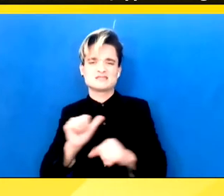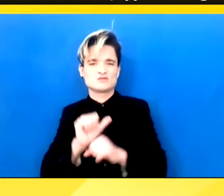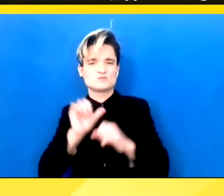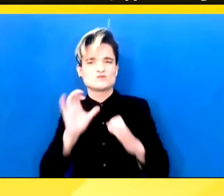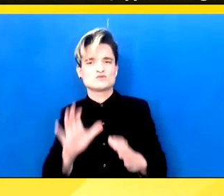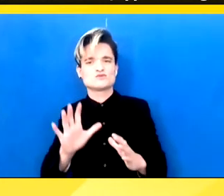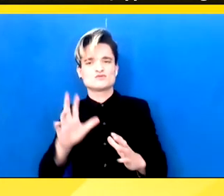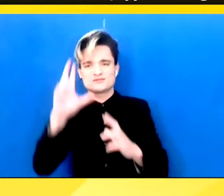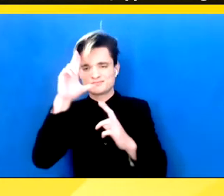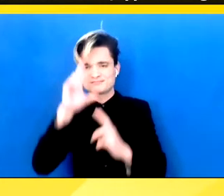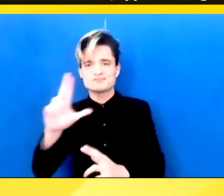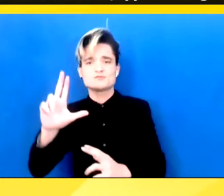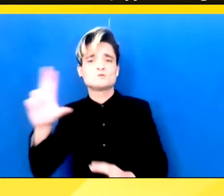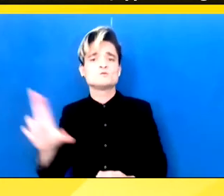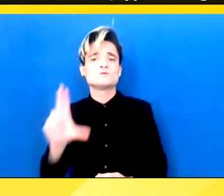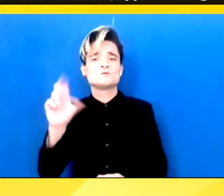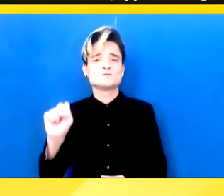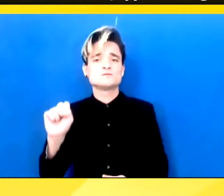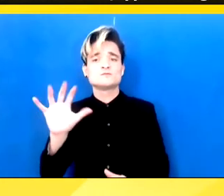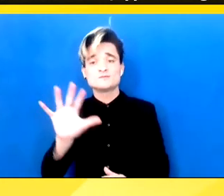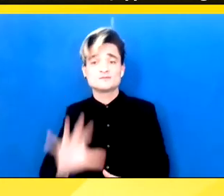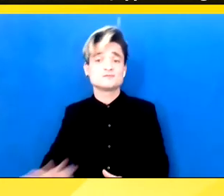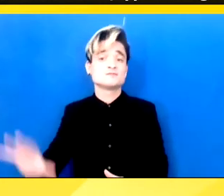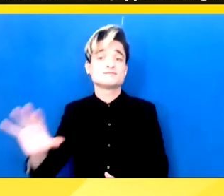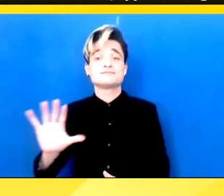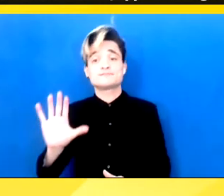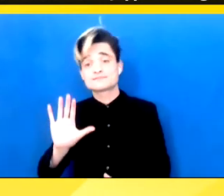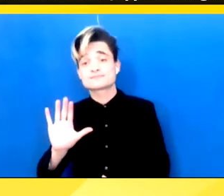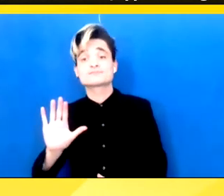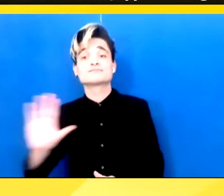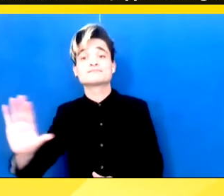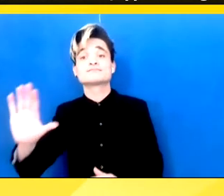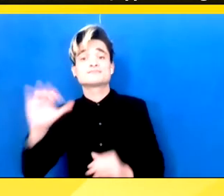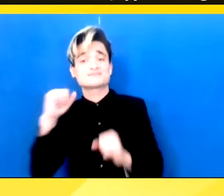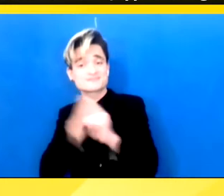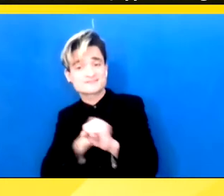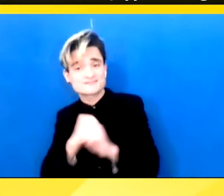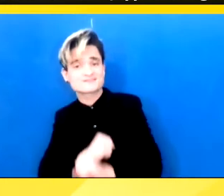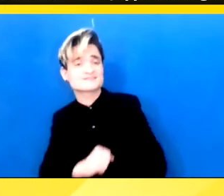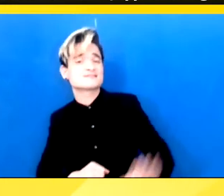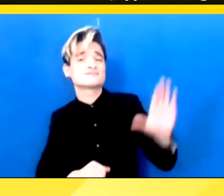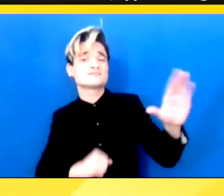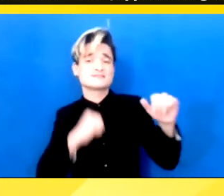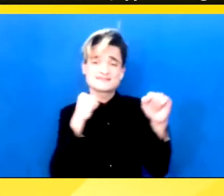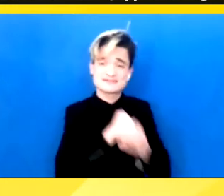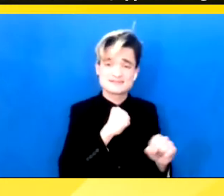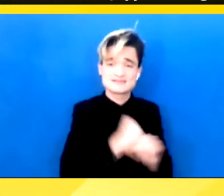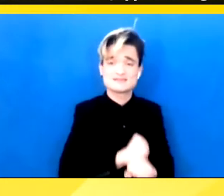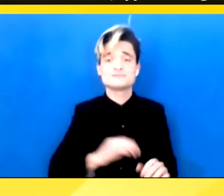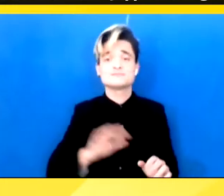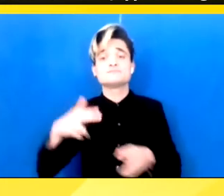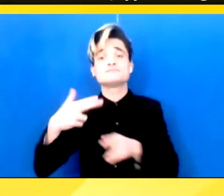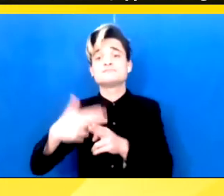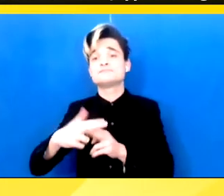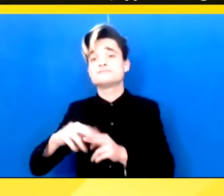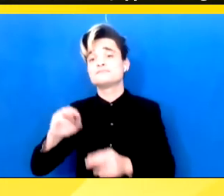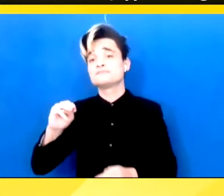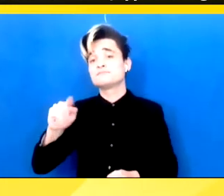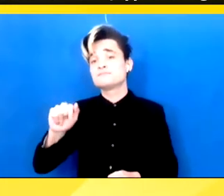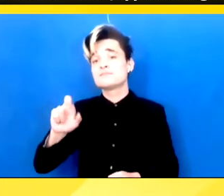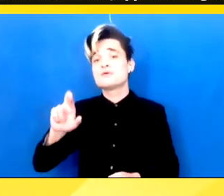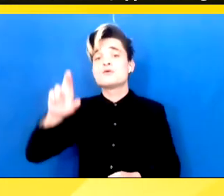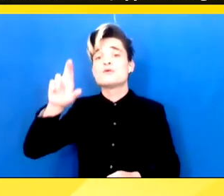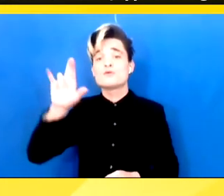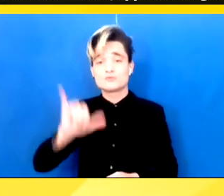fight is their fight. I want to introduce first my sister, Mary Kay Henry, International President of the Service